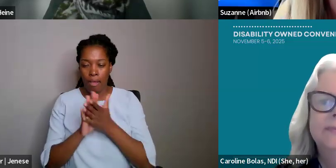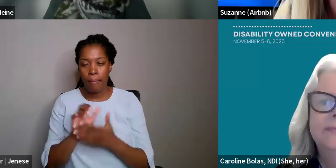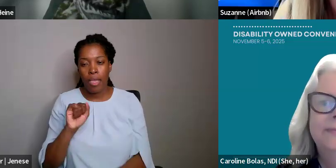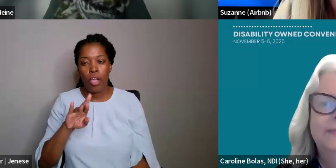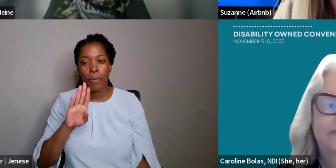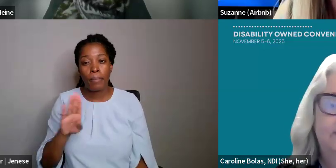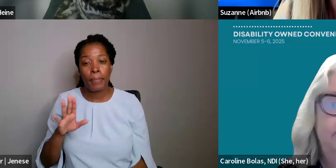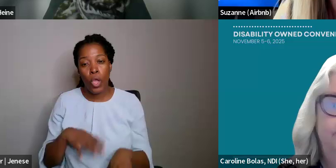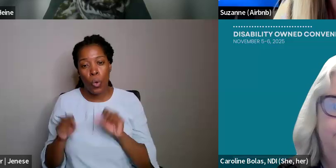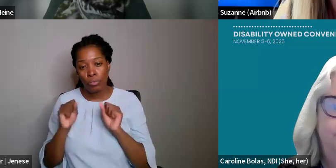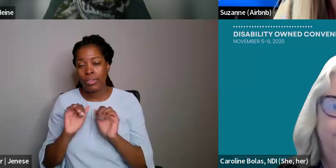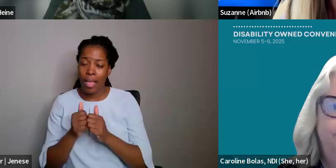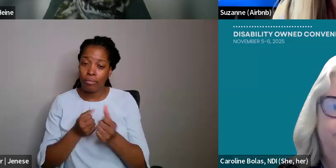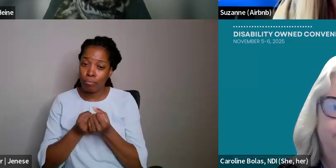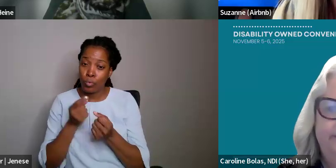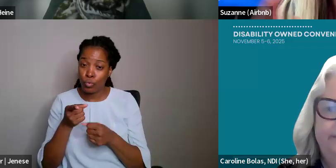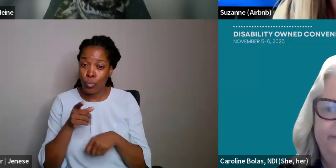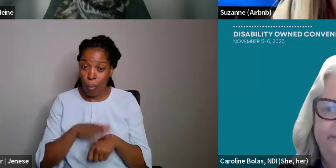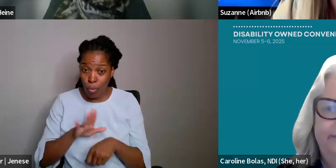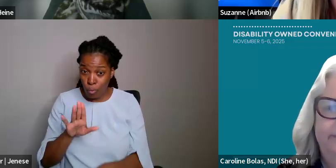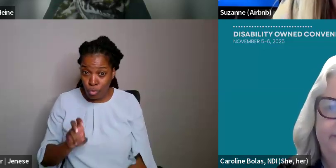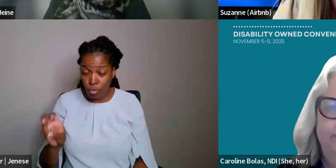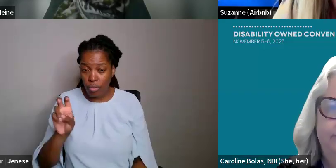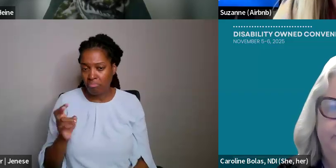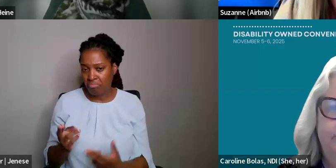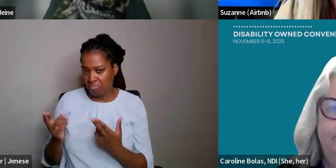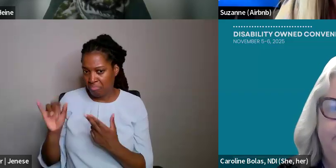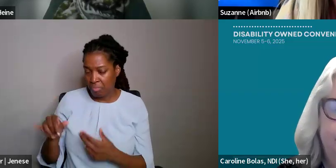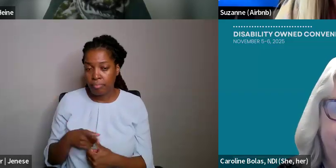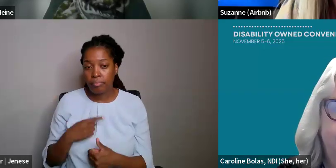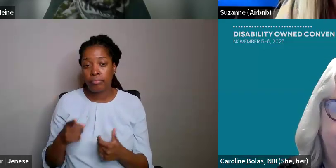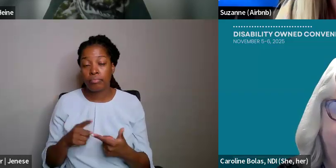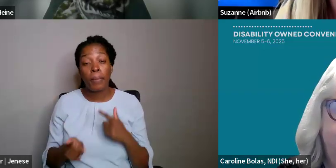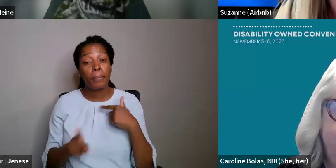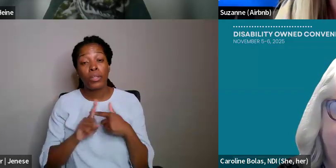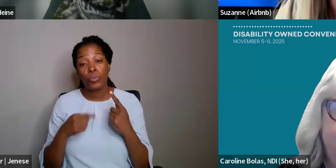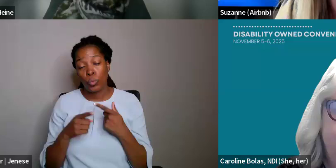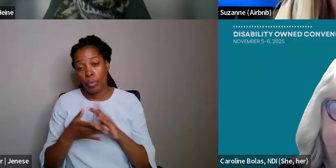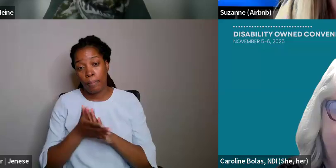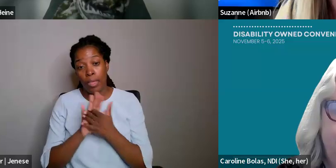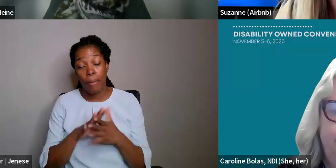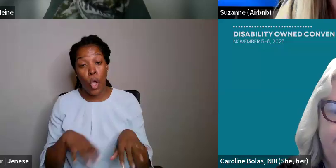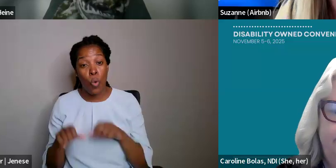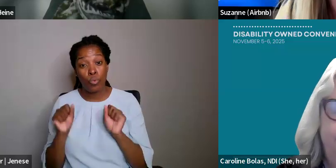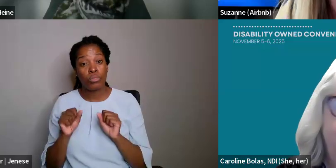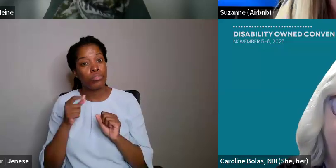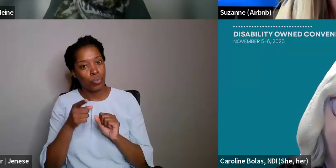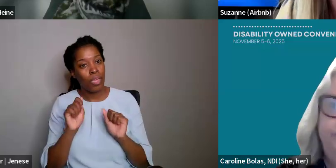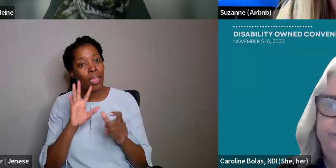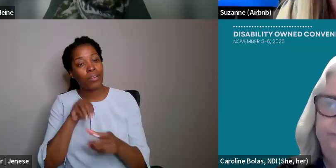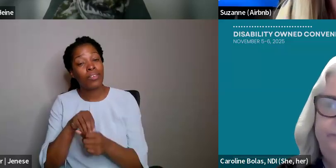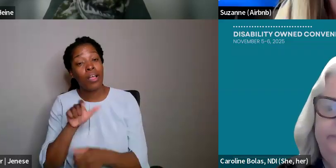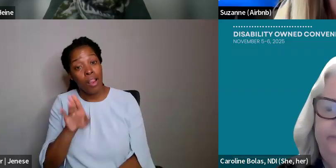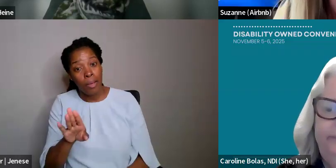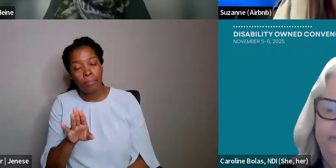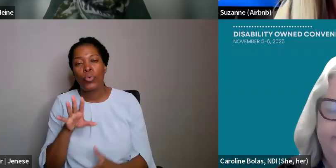along your journey. So I really recommend that. You also have the option, once you've become a host, to join a host club. So this is a great way to connect with other